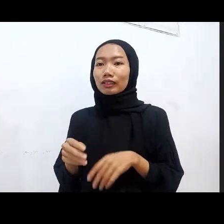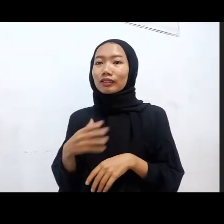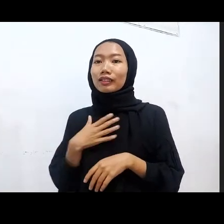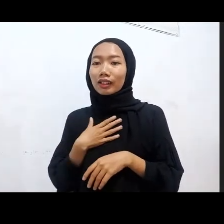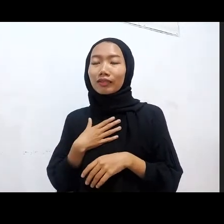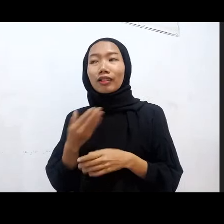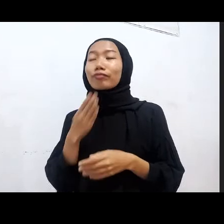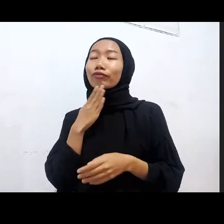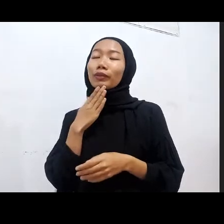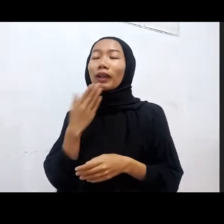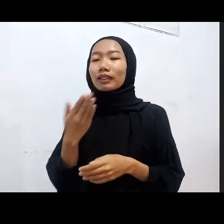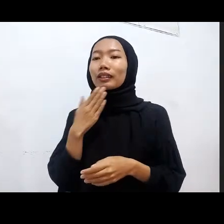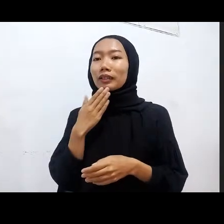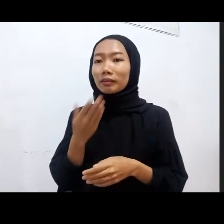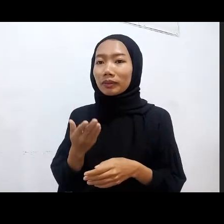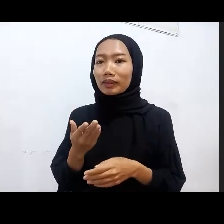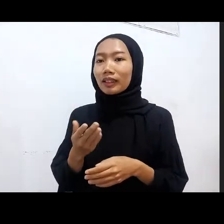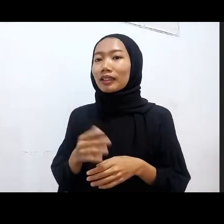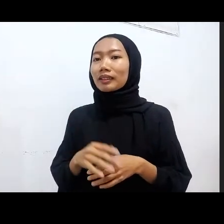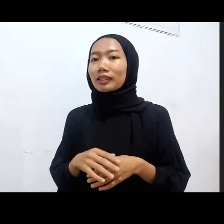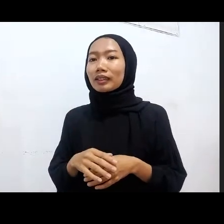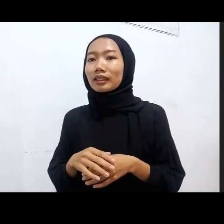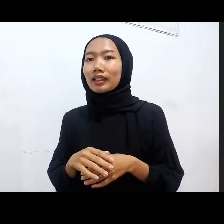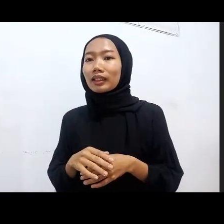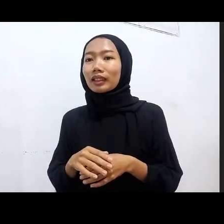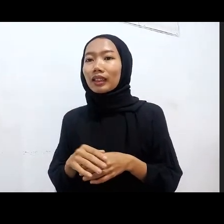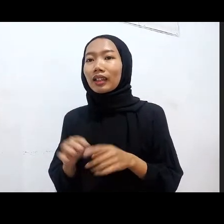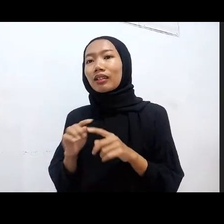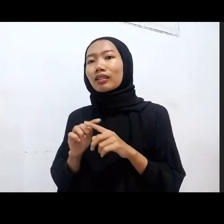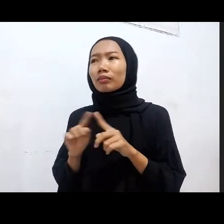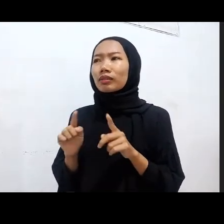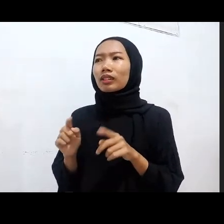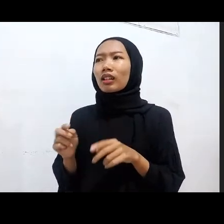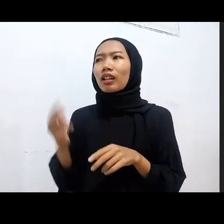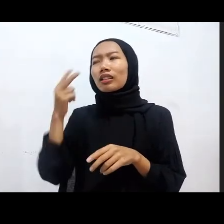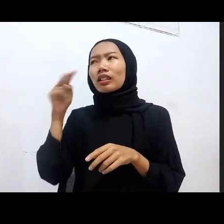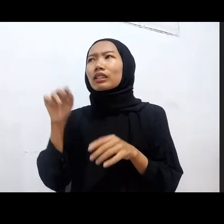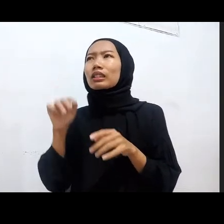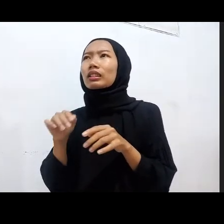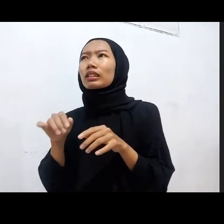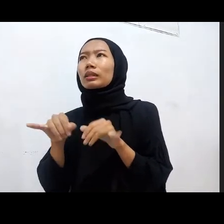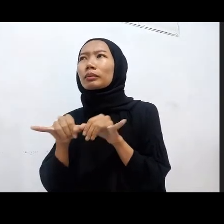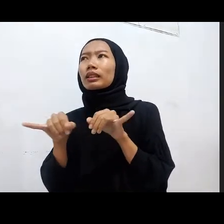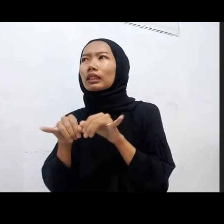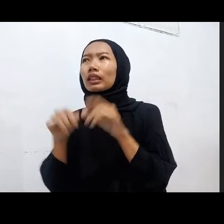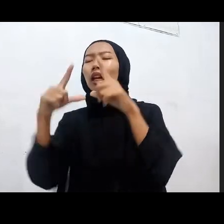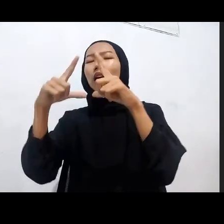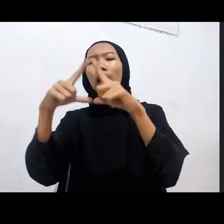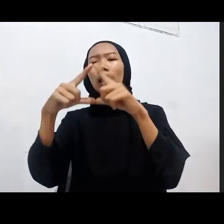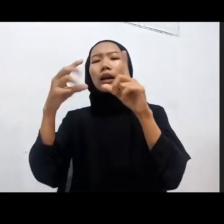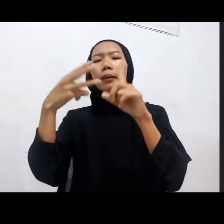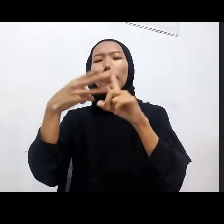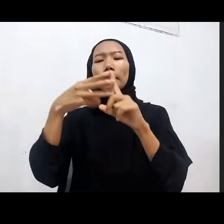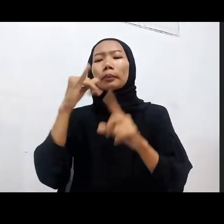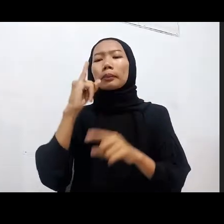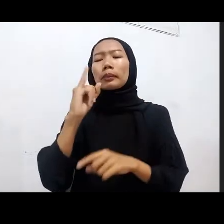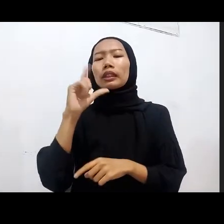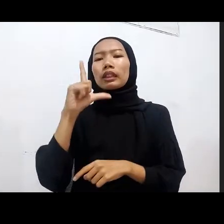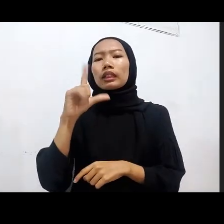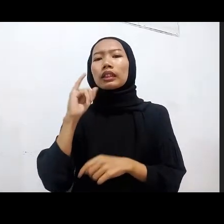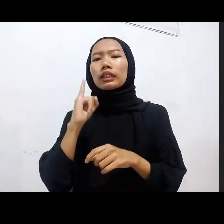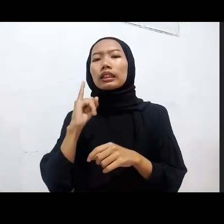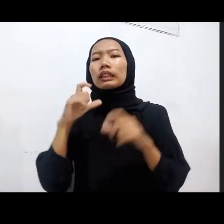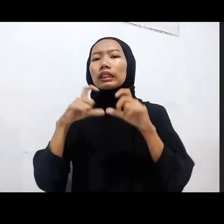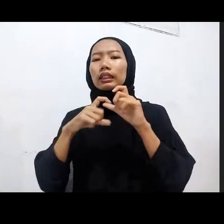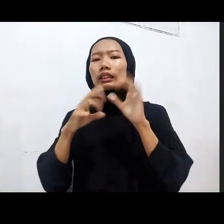do we still have prejudice against people with disabilities. It's because it's not that long